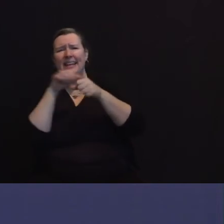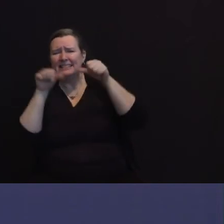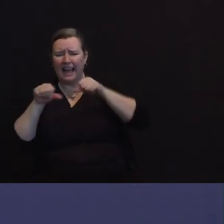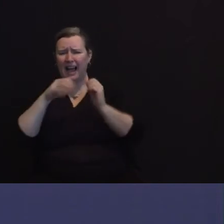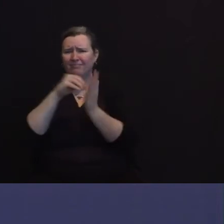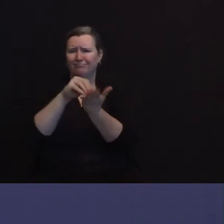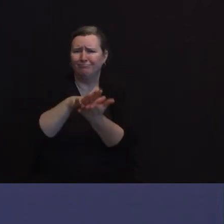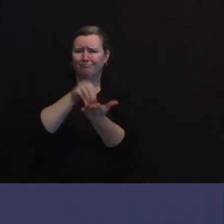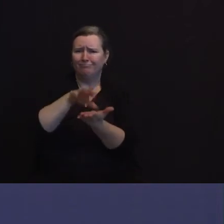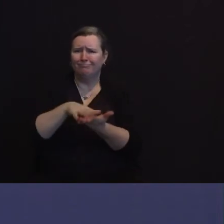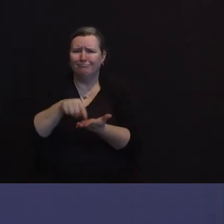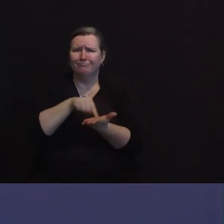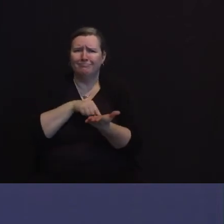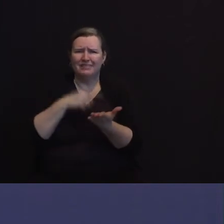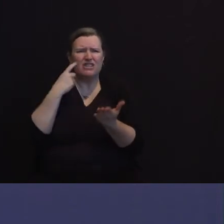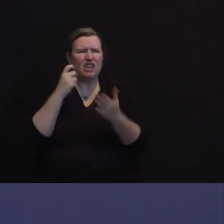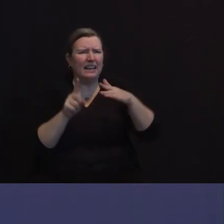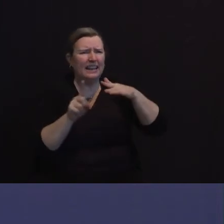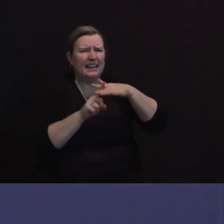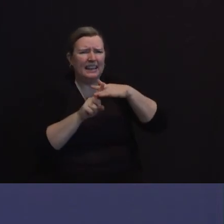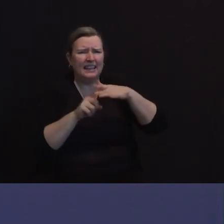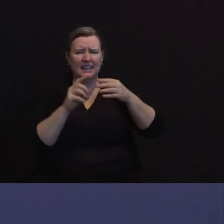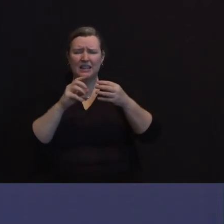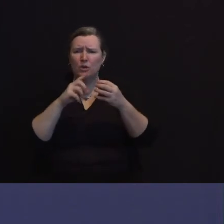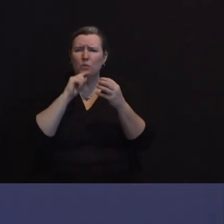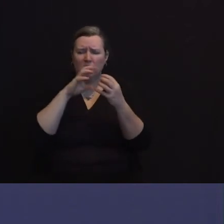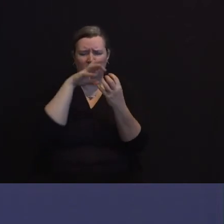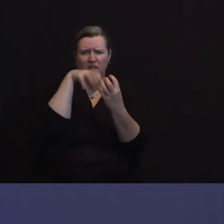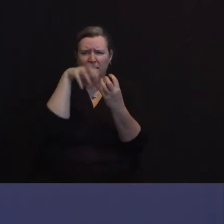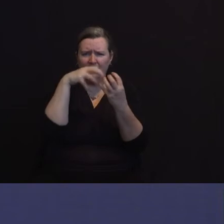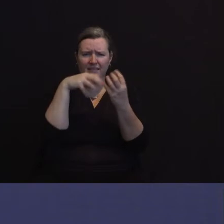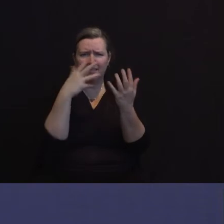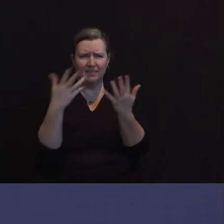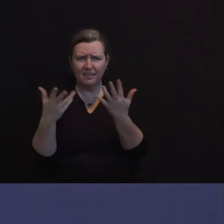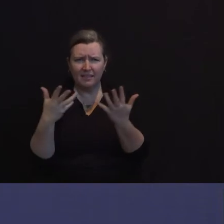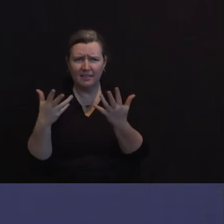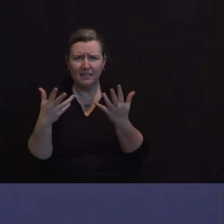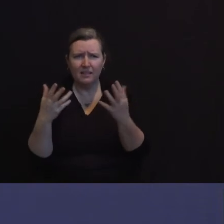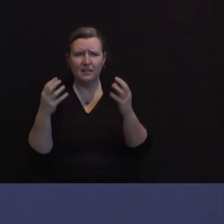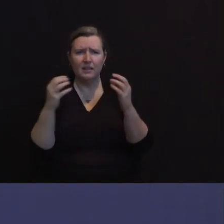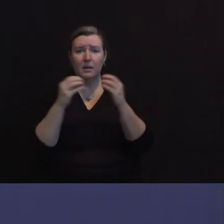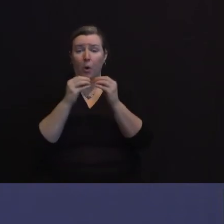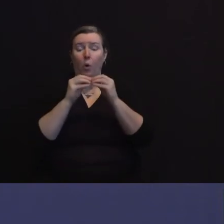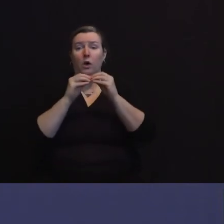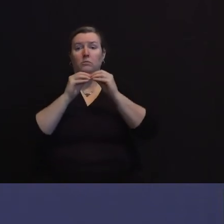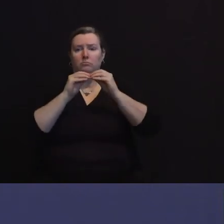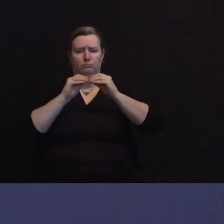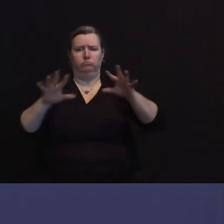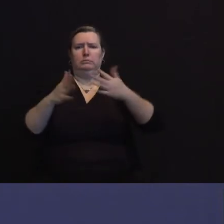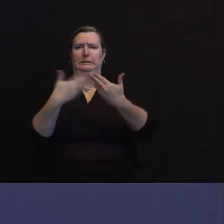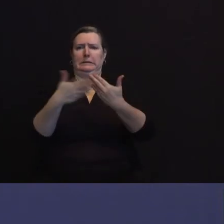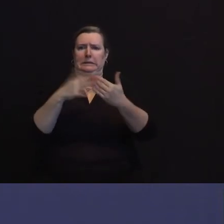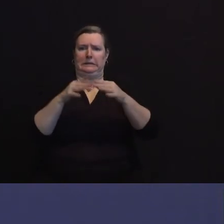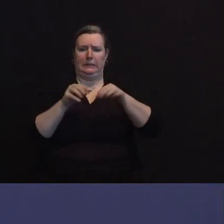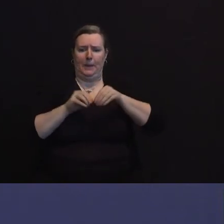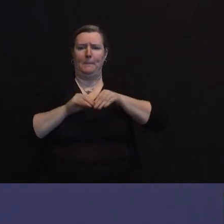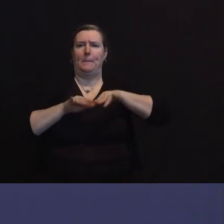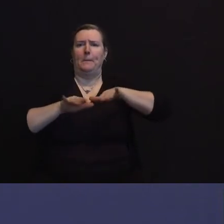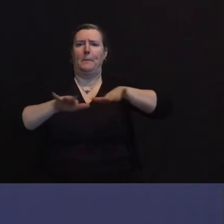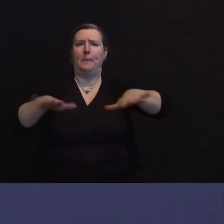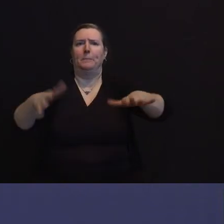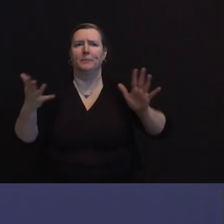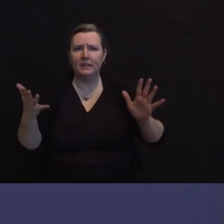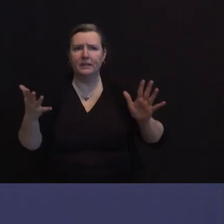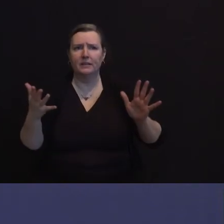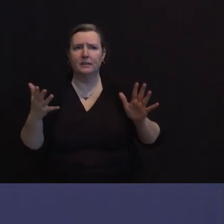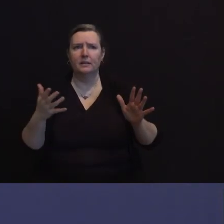transmissible, but not necessarily more lethal. There was a little bit of a head fake from the Brits at the end of the week that